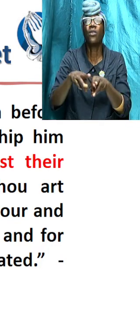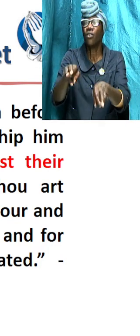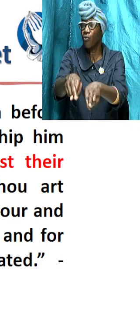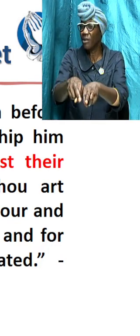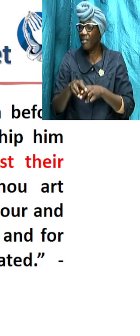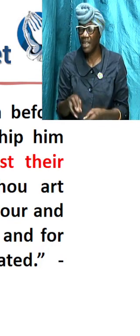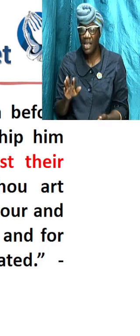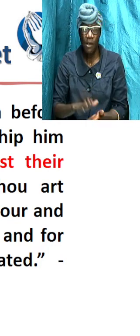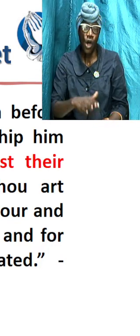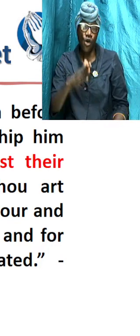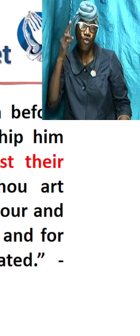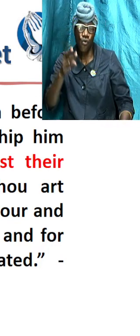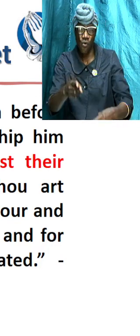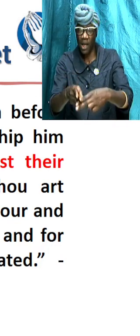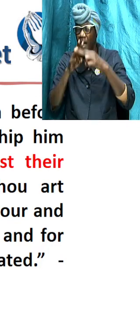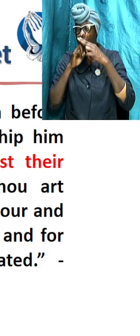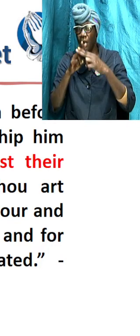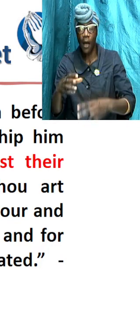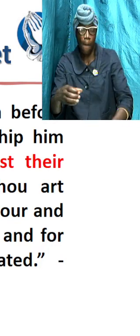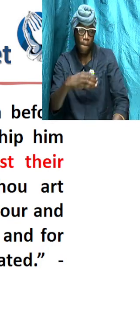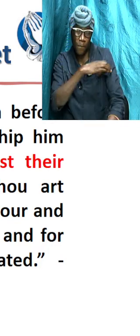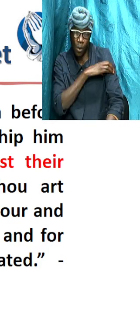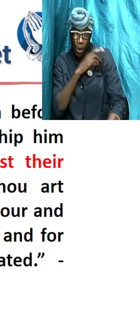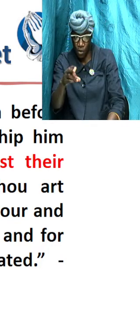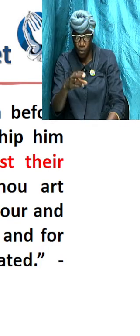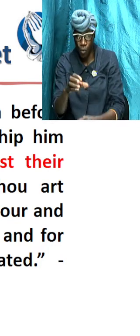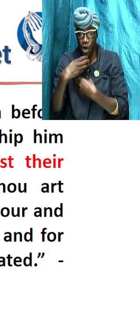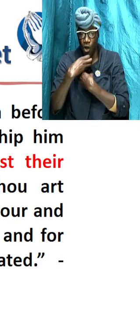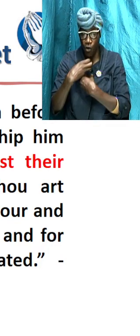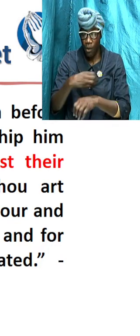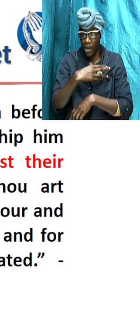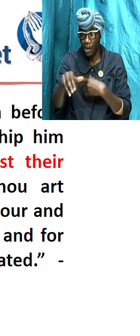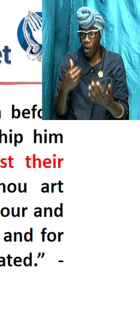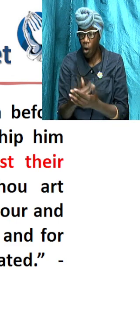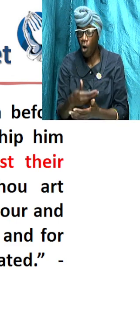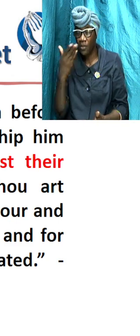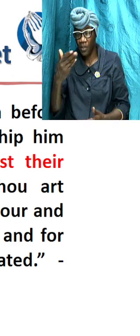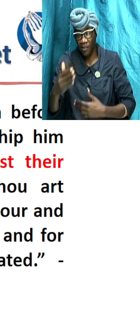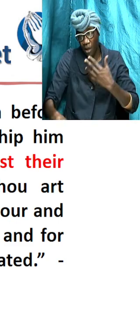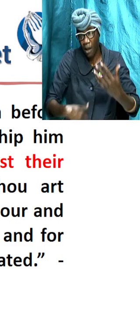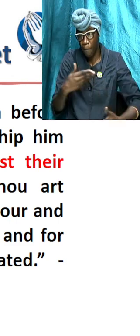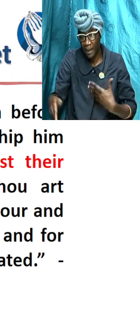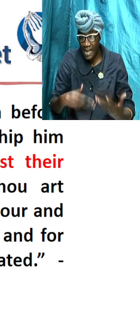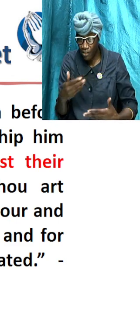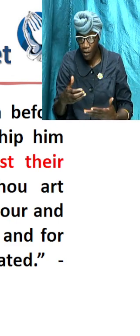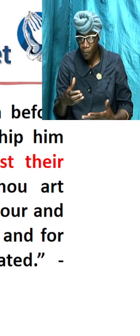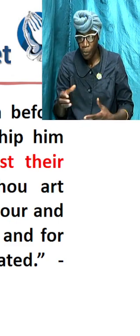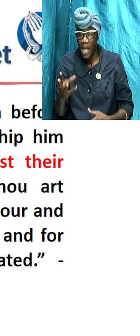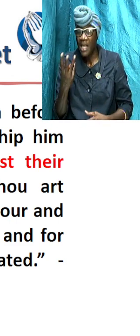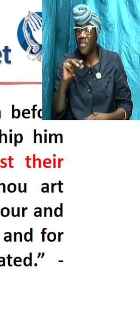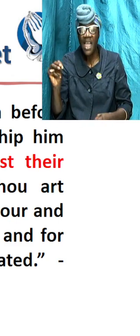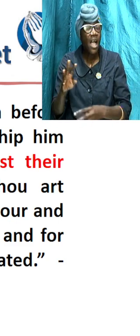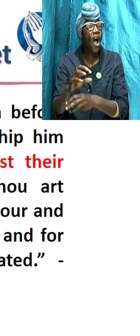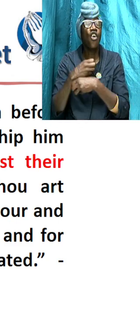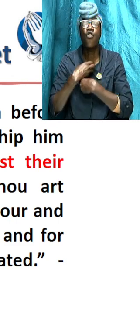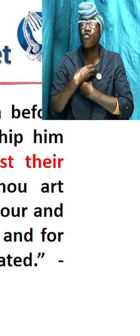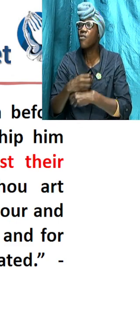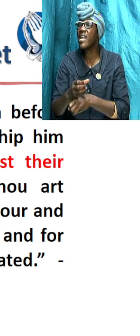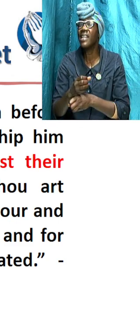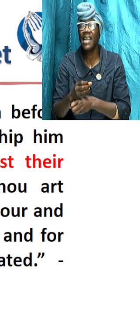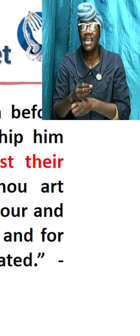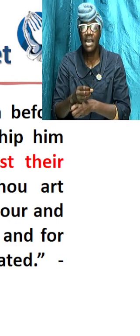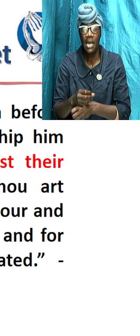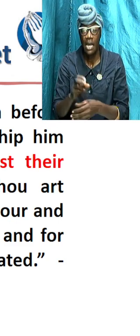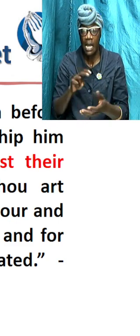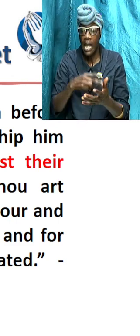hast created all things, and for thy pleasure they are that are created. In other words, the 24 elders,